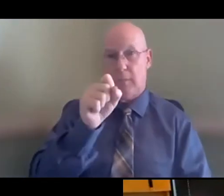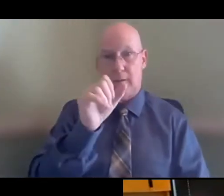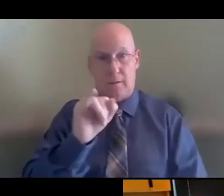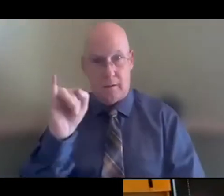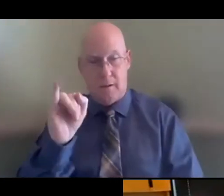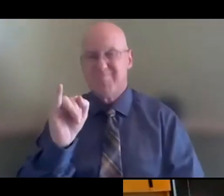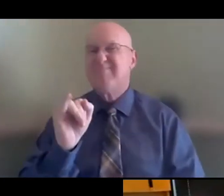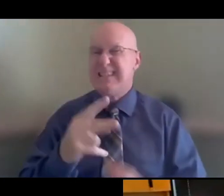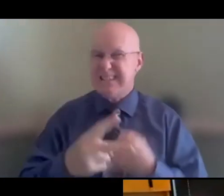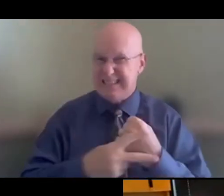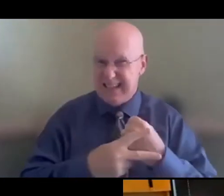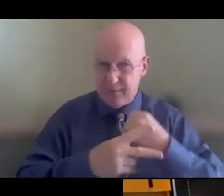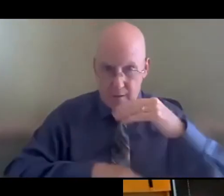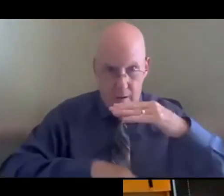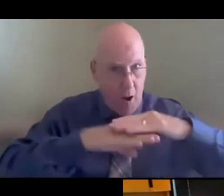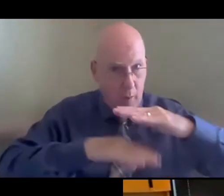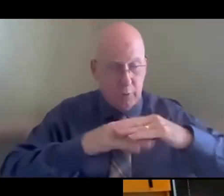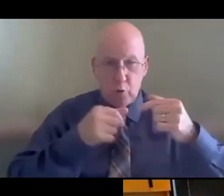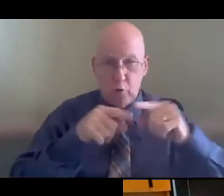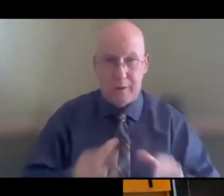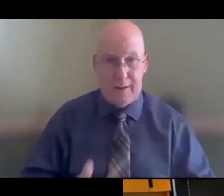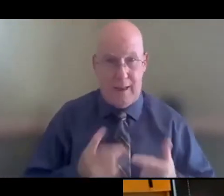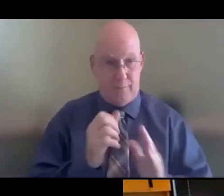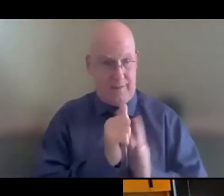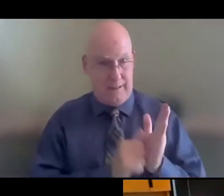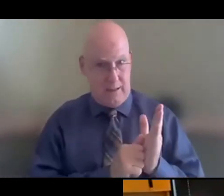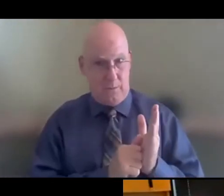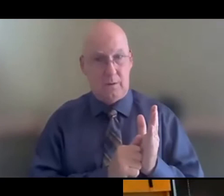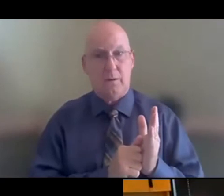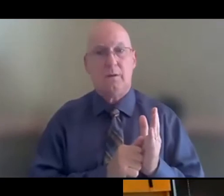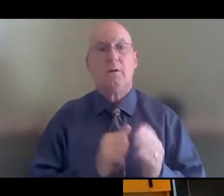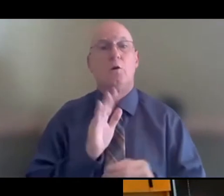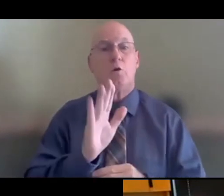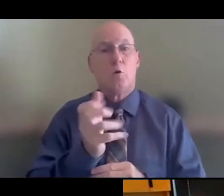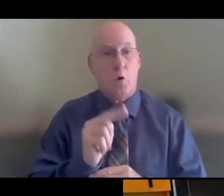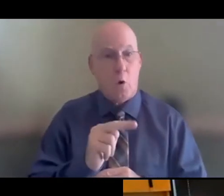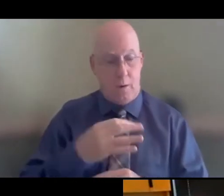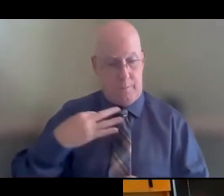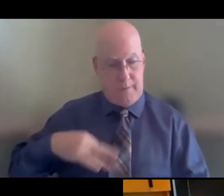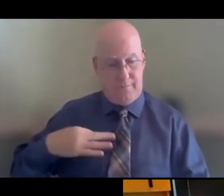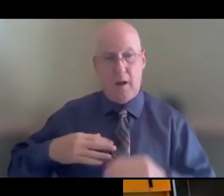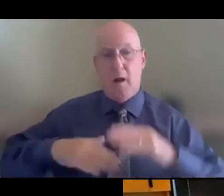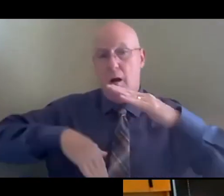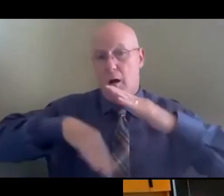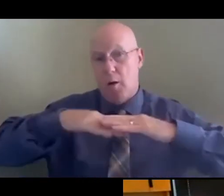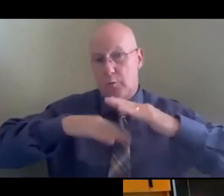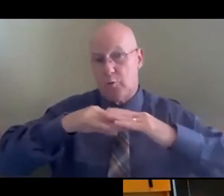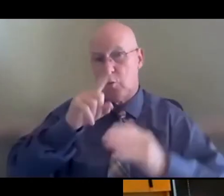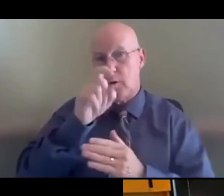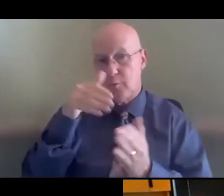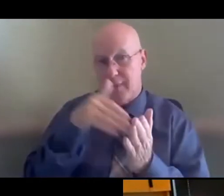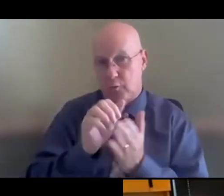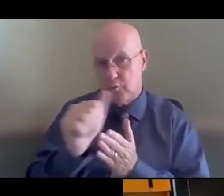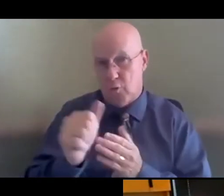only save in the total lifespan of the account, if you're on benefits, up to $100,000.